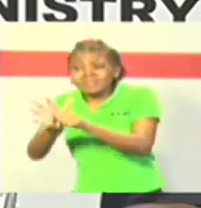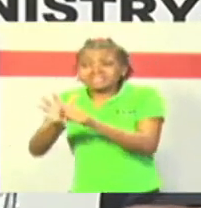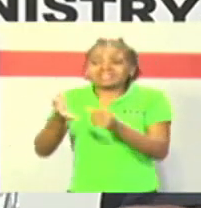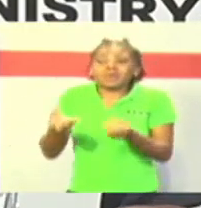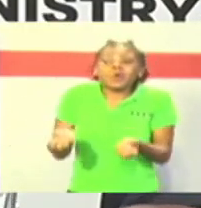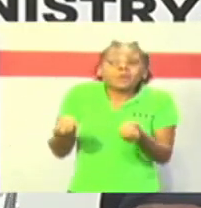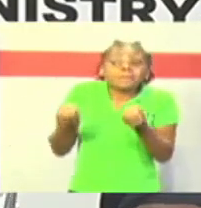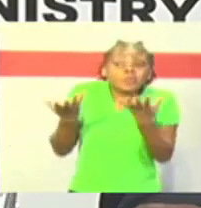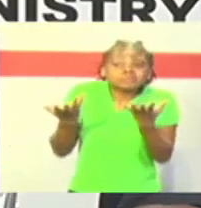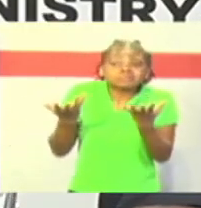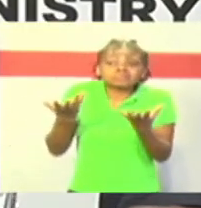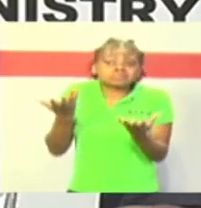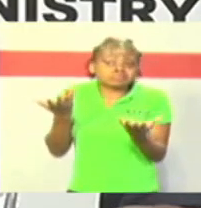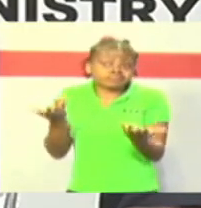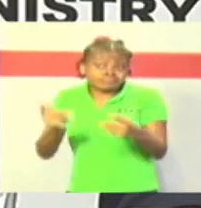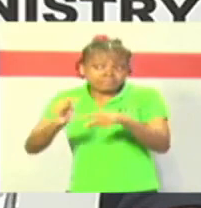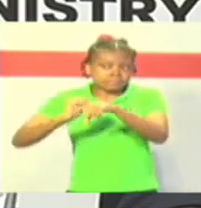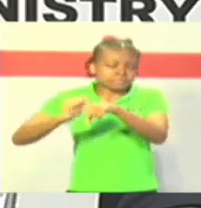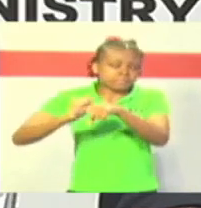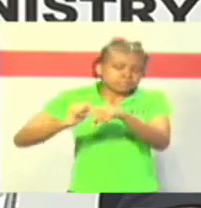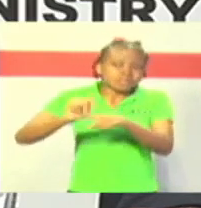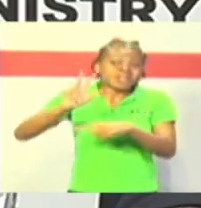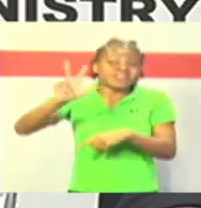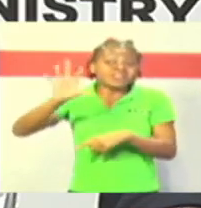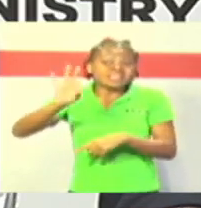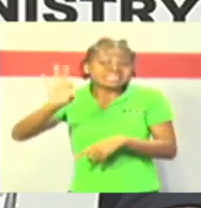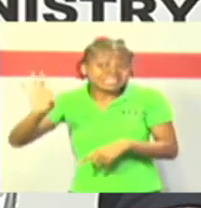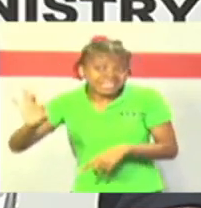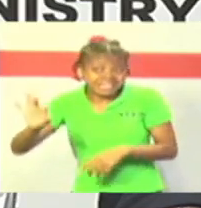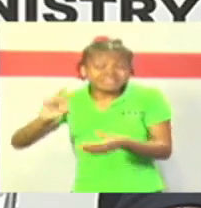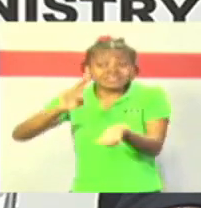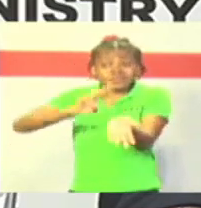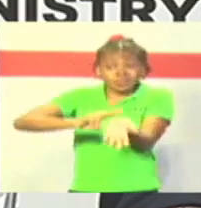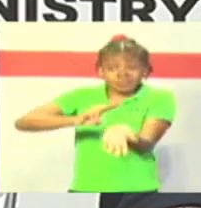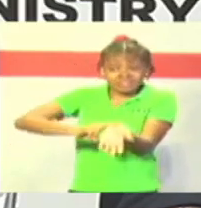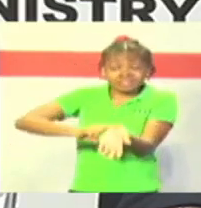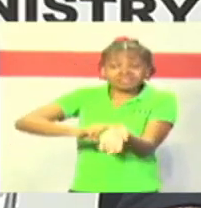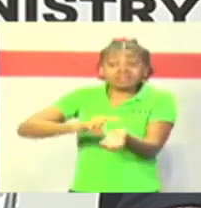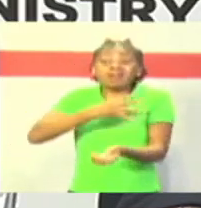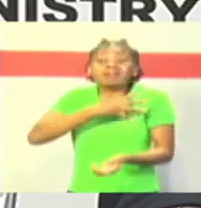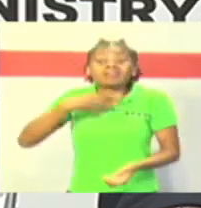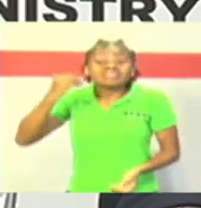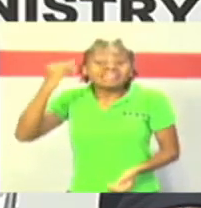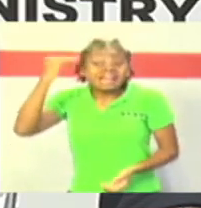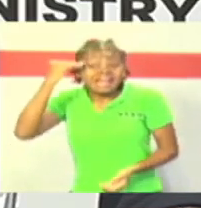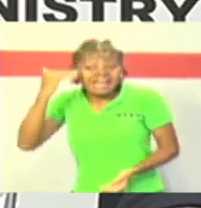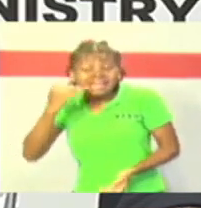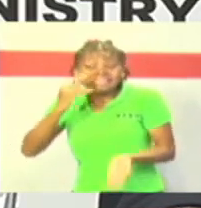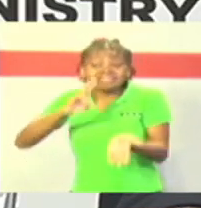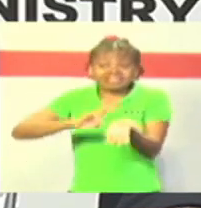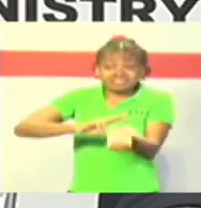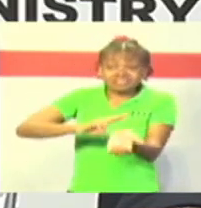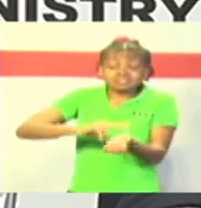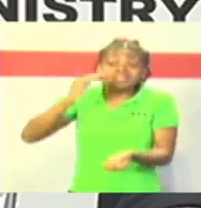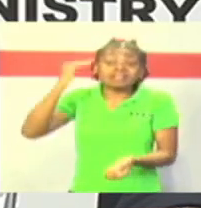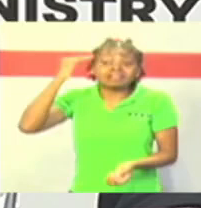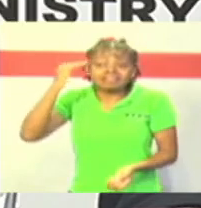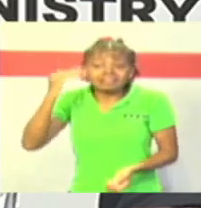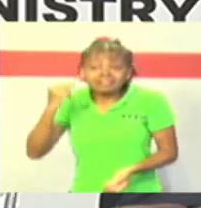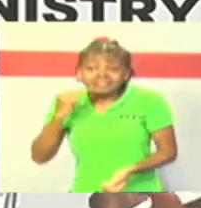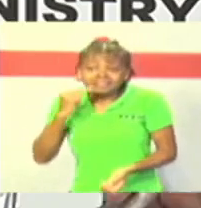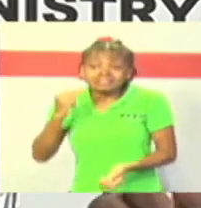trained 399 of our RNs, ENAs, and head nurses, nurse managers, house officers,